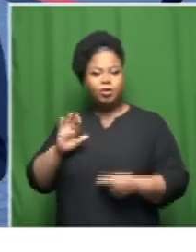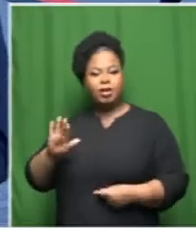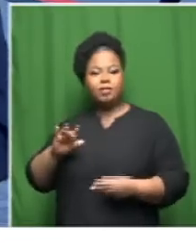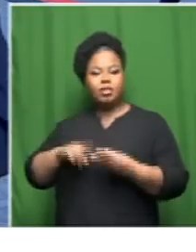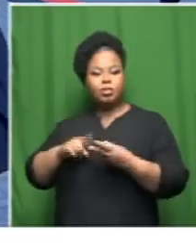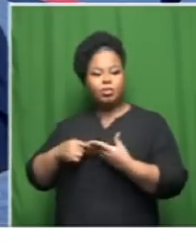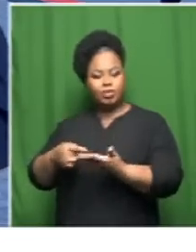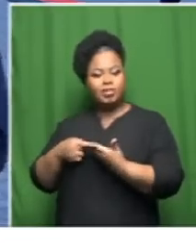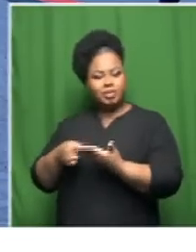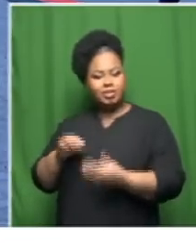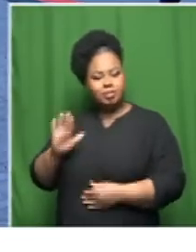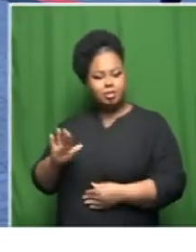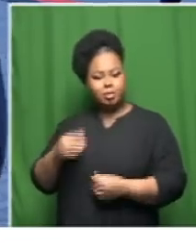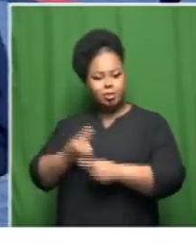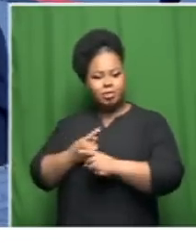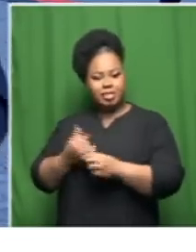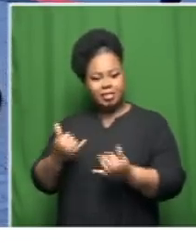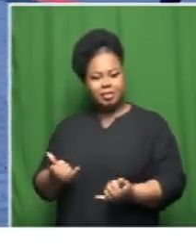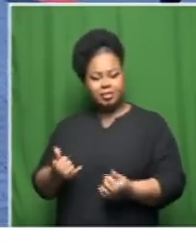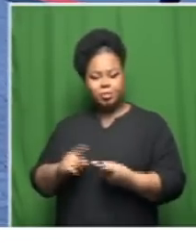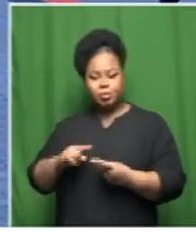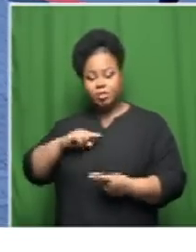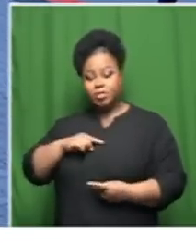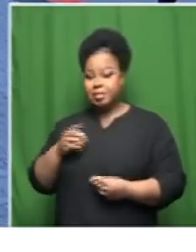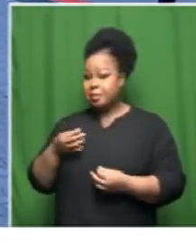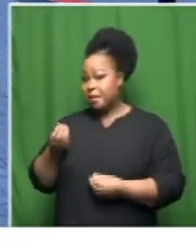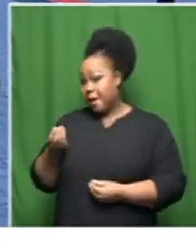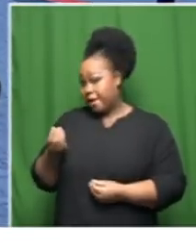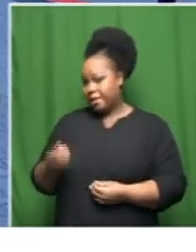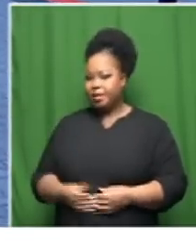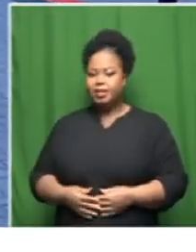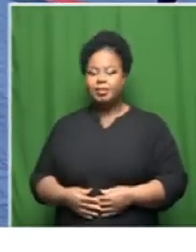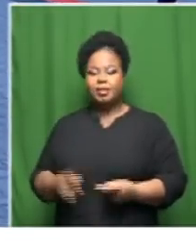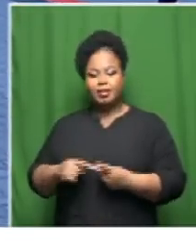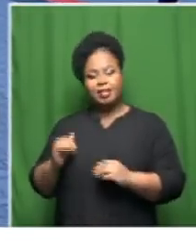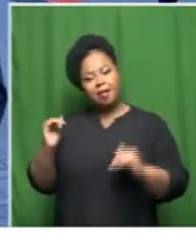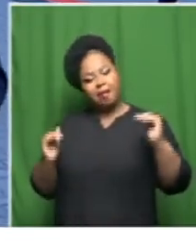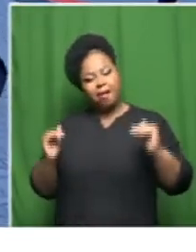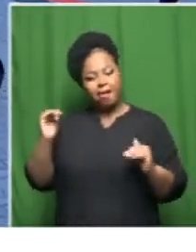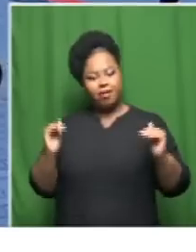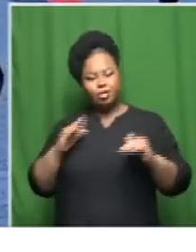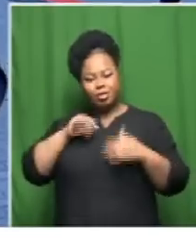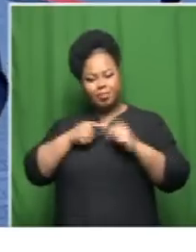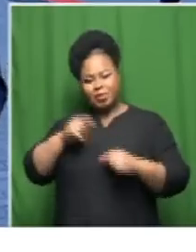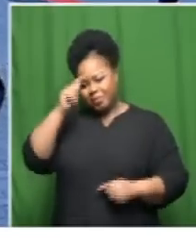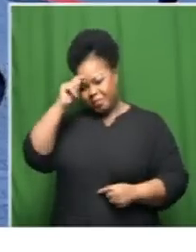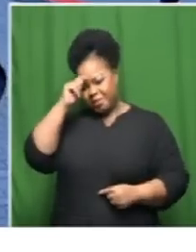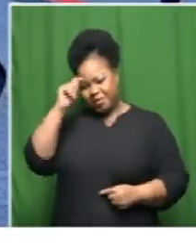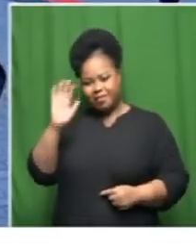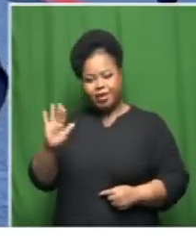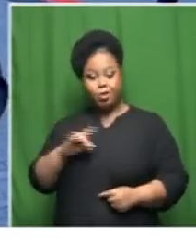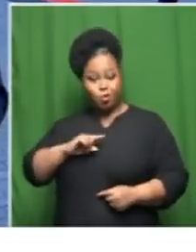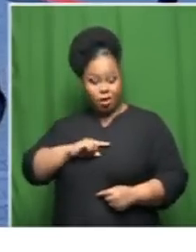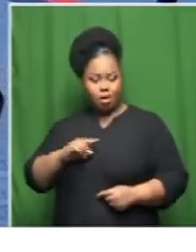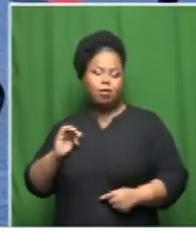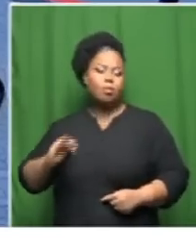conversation that has sparked a lot of debate in South Africa, in particular with prize monies. And I hate the comparisons of speaking about Bafana and Banyana Banyana, because I